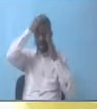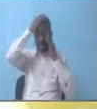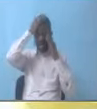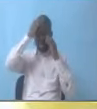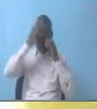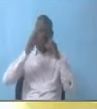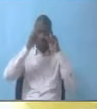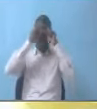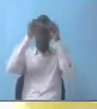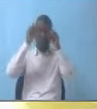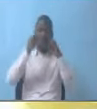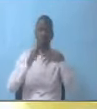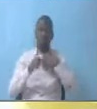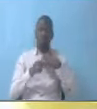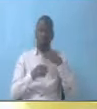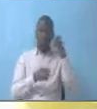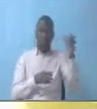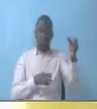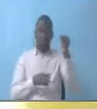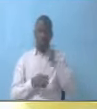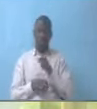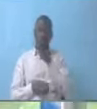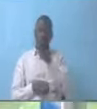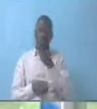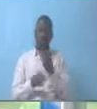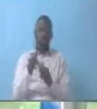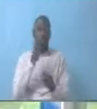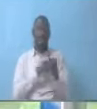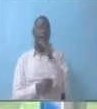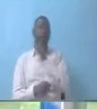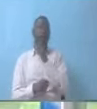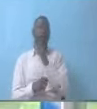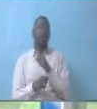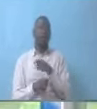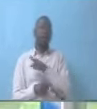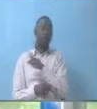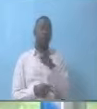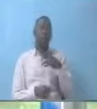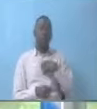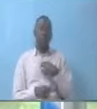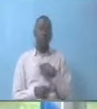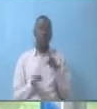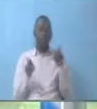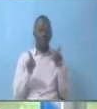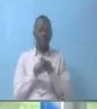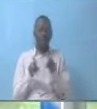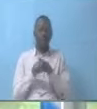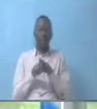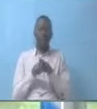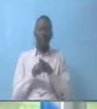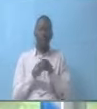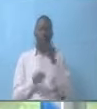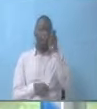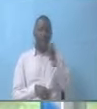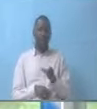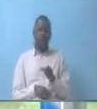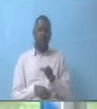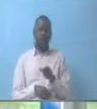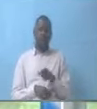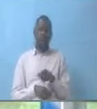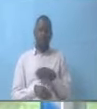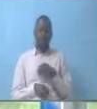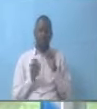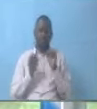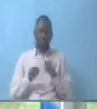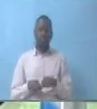1994. Because they wanted the same machinery to be able to deal with